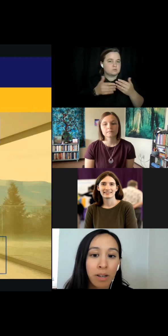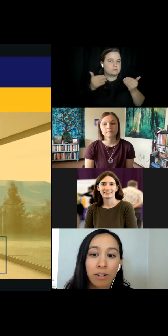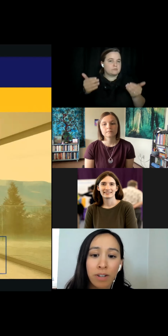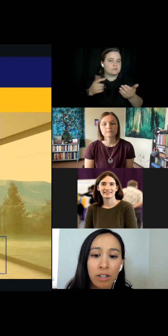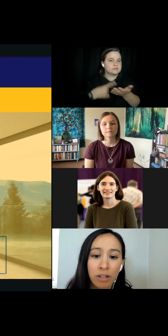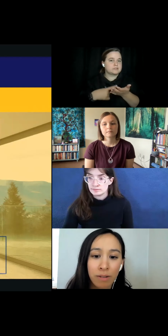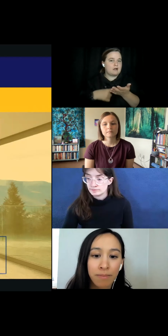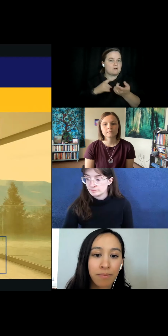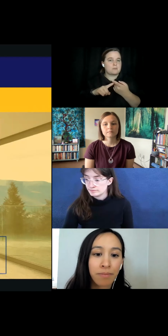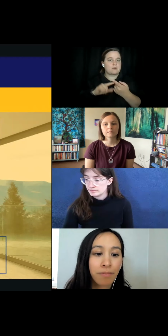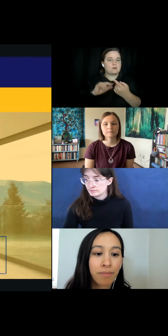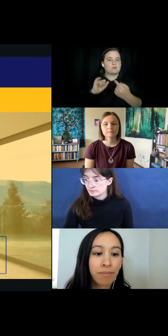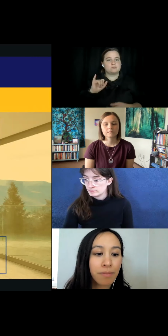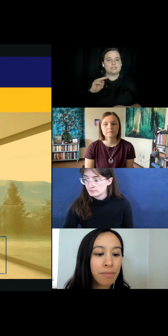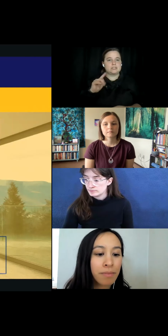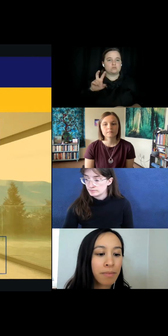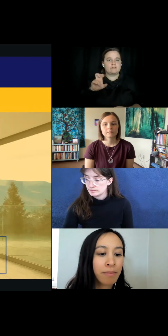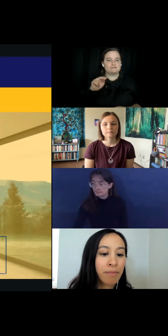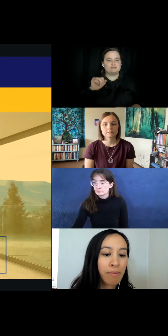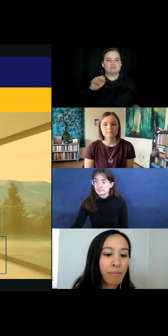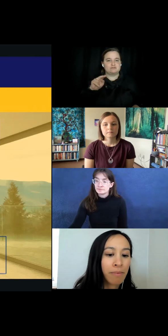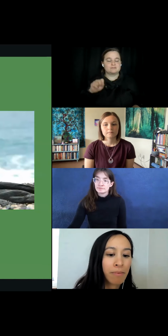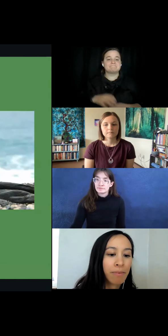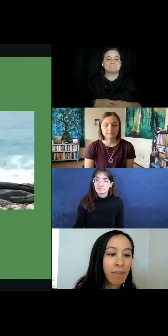talk about interventions.